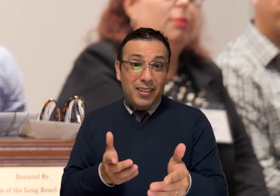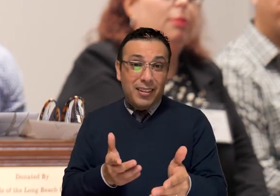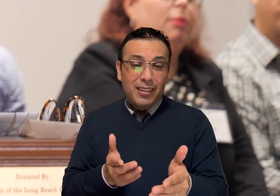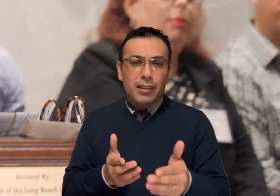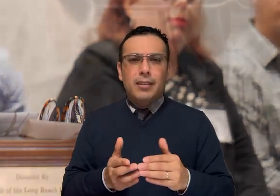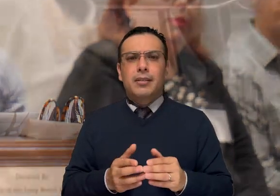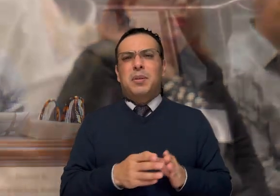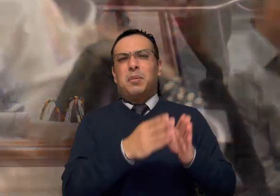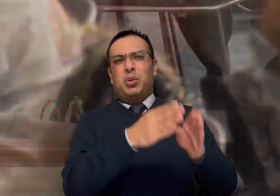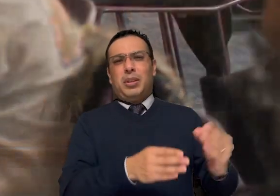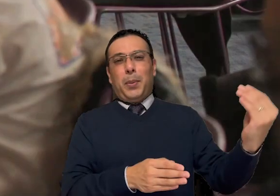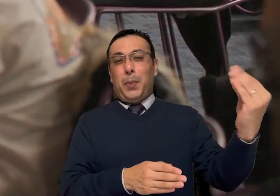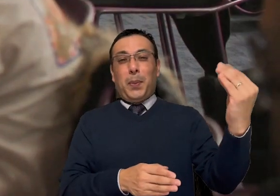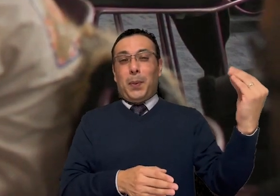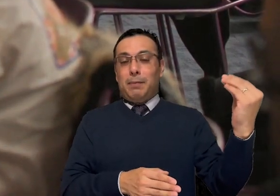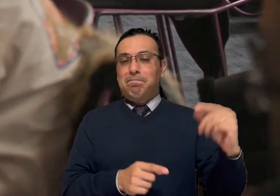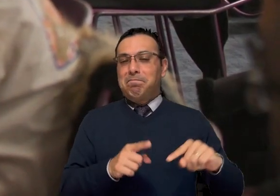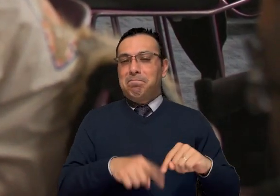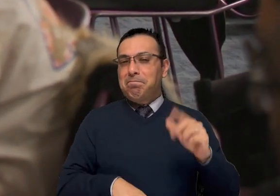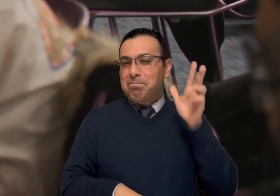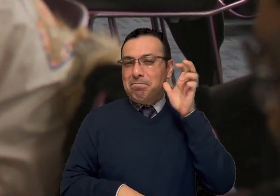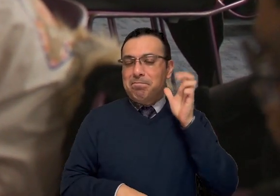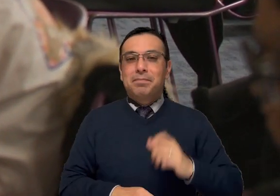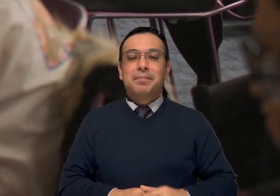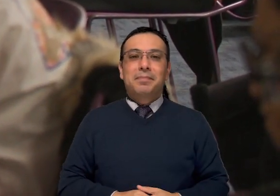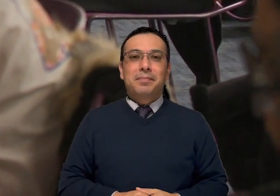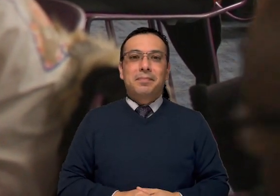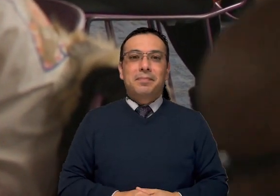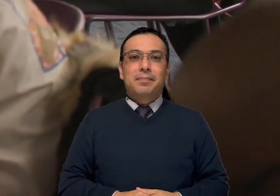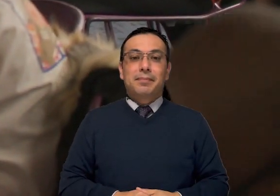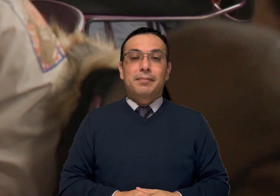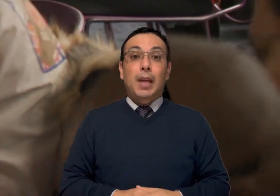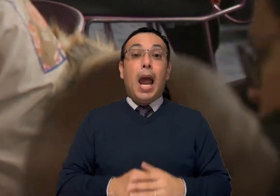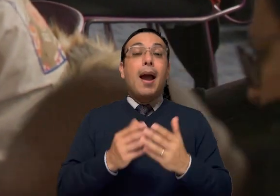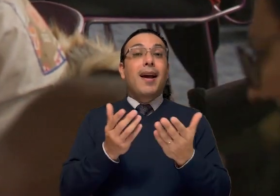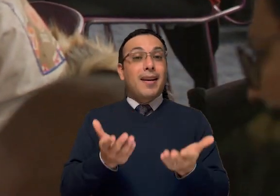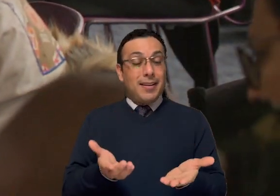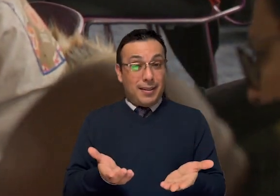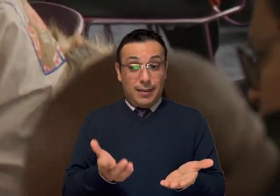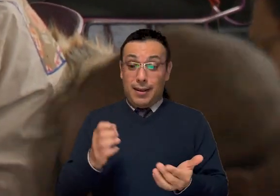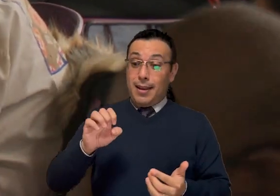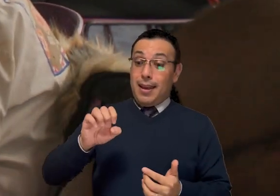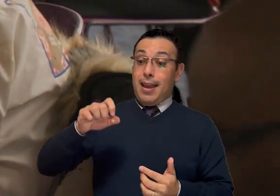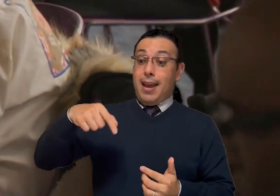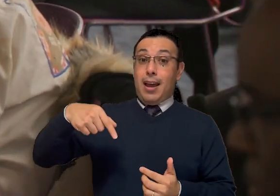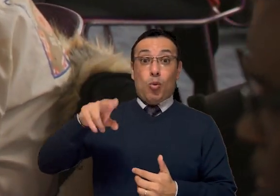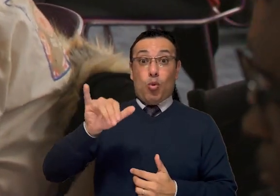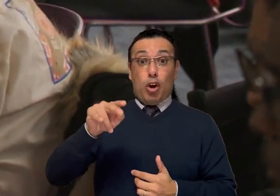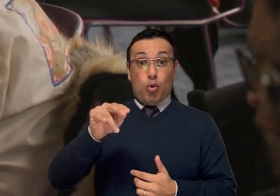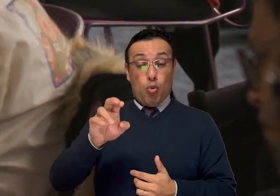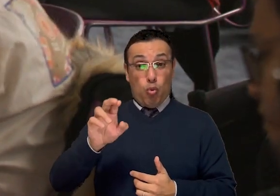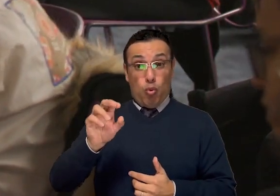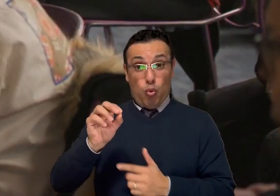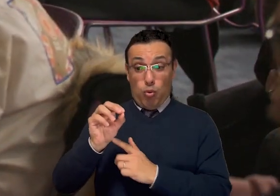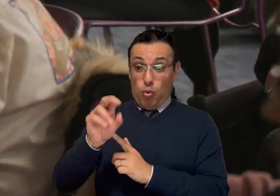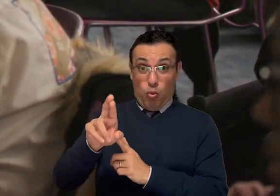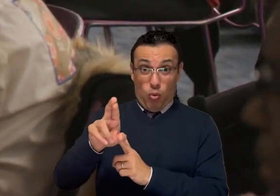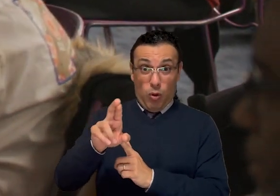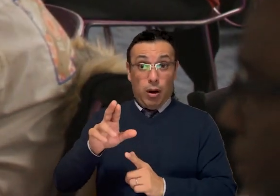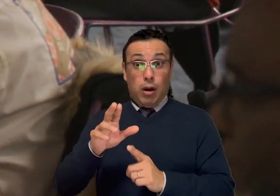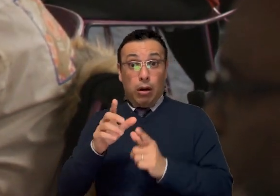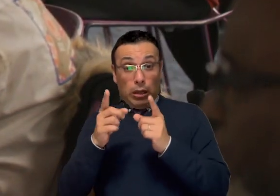That hasn't been Equinor's experience. So that the question will be answered. It will be